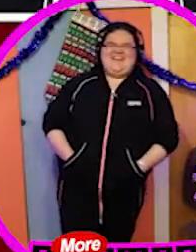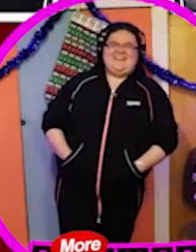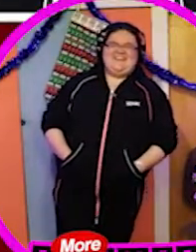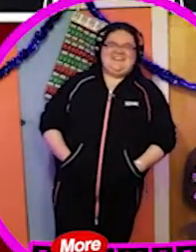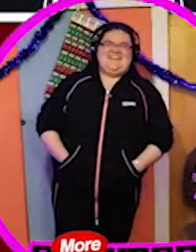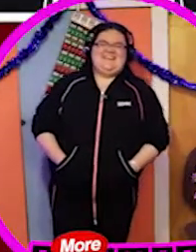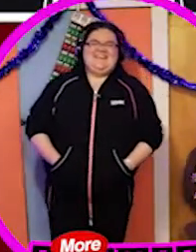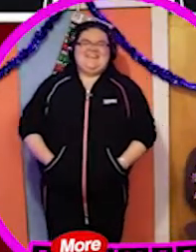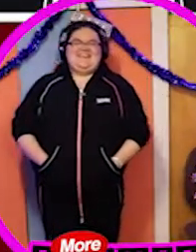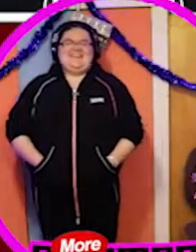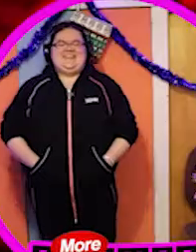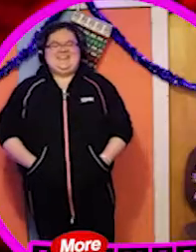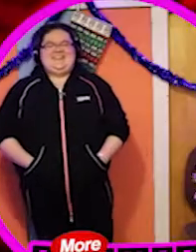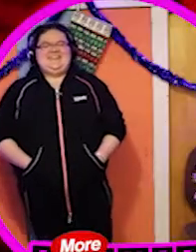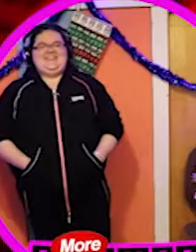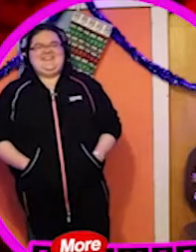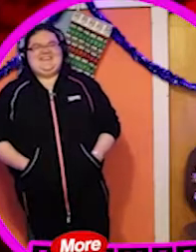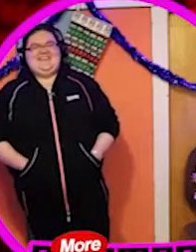I couldn't have gone right. Wow.